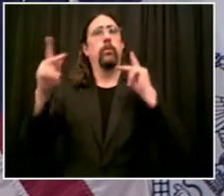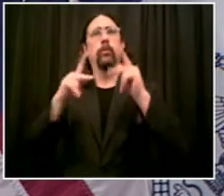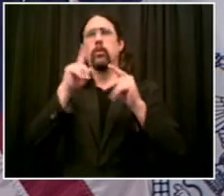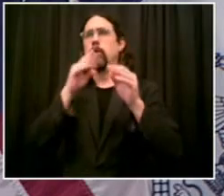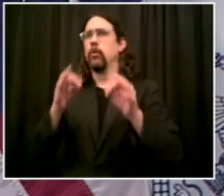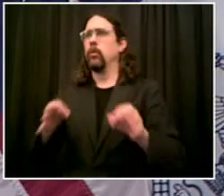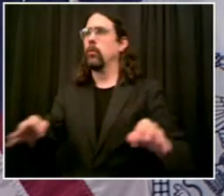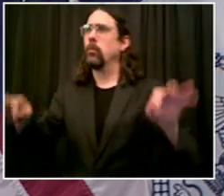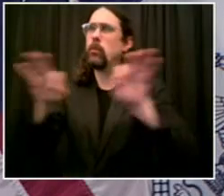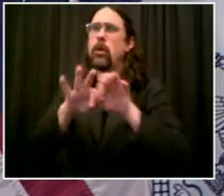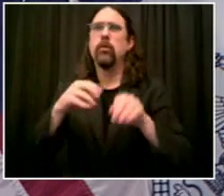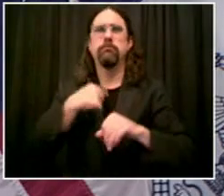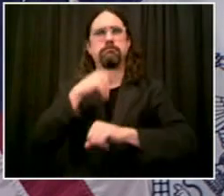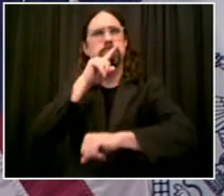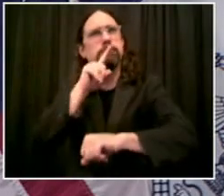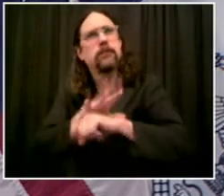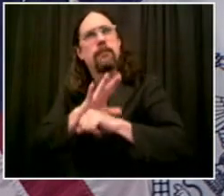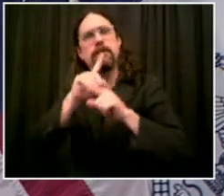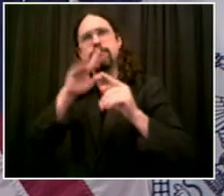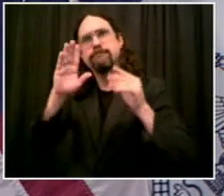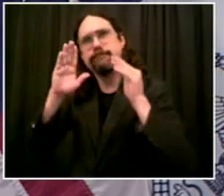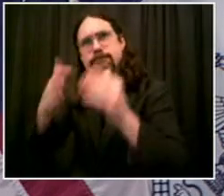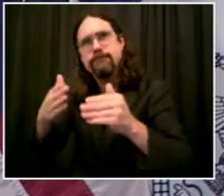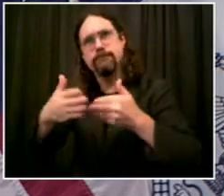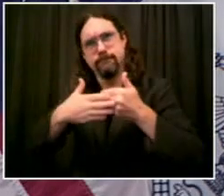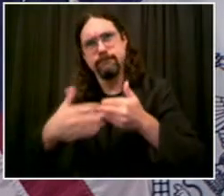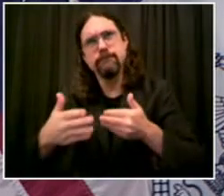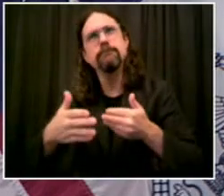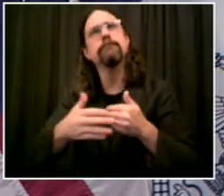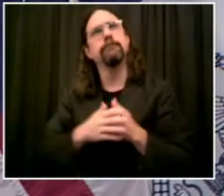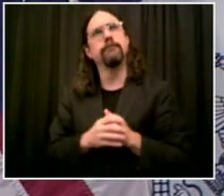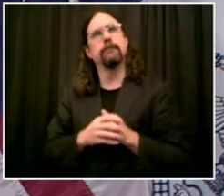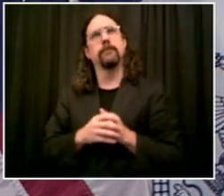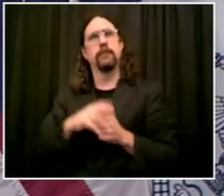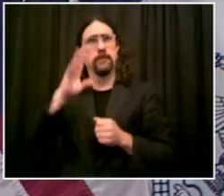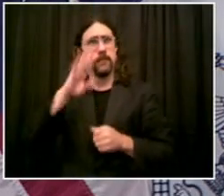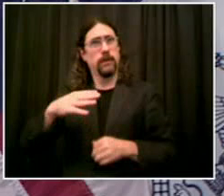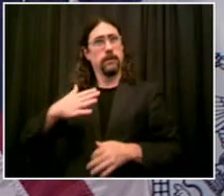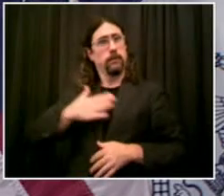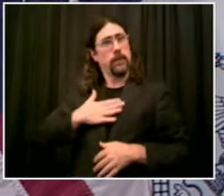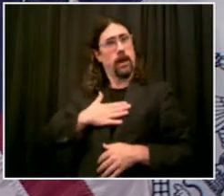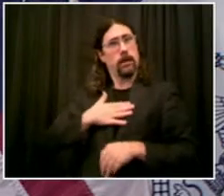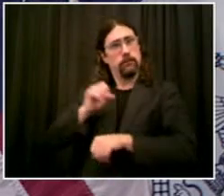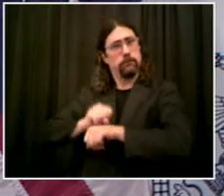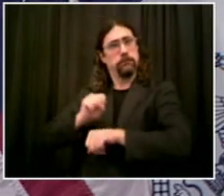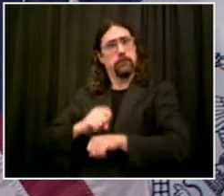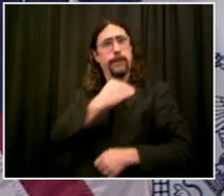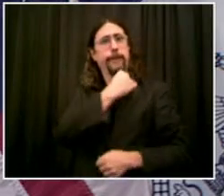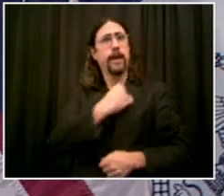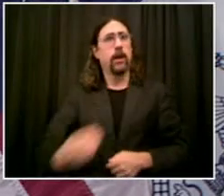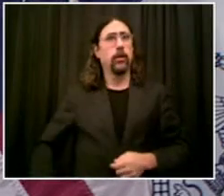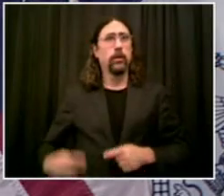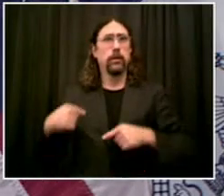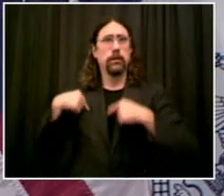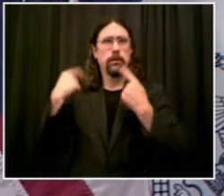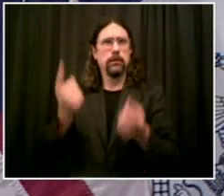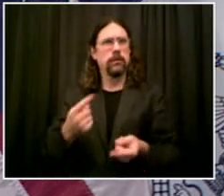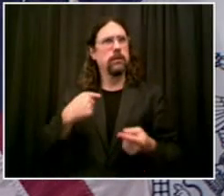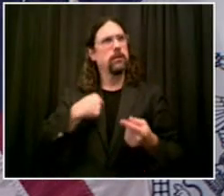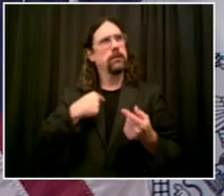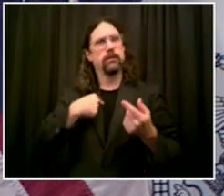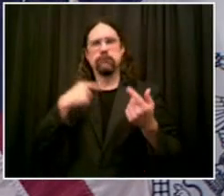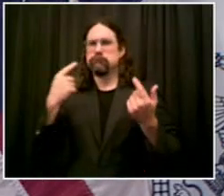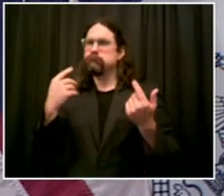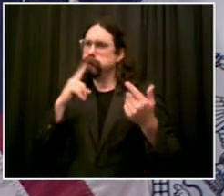people. And it's time to really help them even more, because young people have been through so much. It has been such a difficult time.